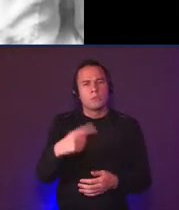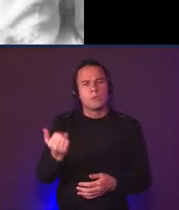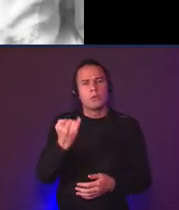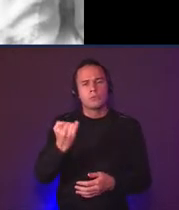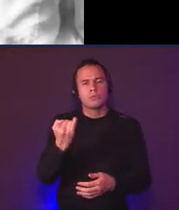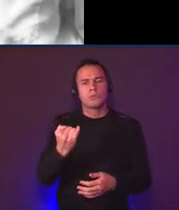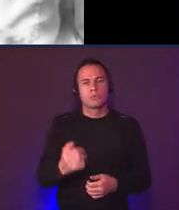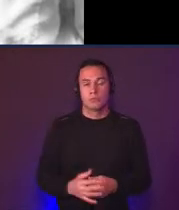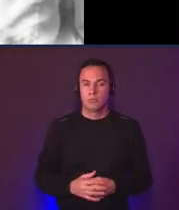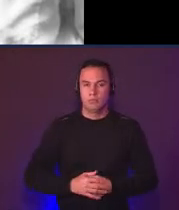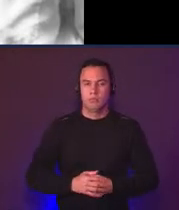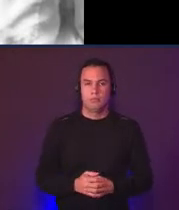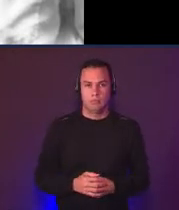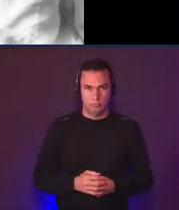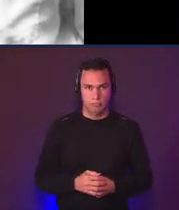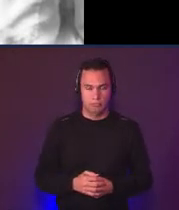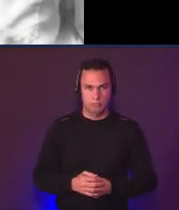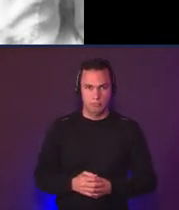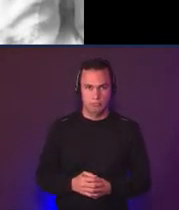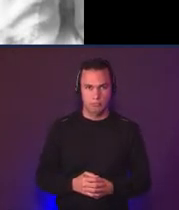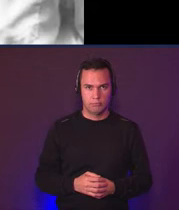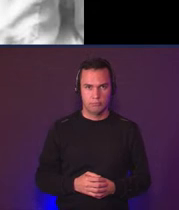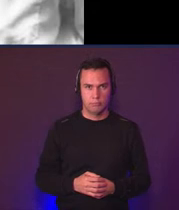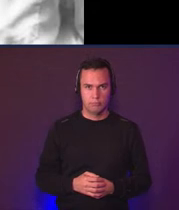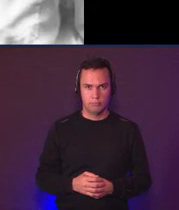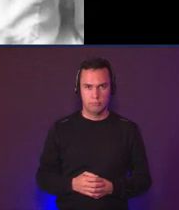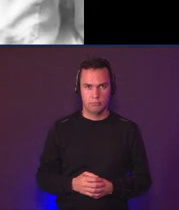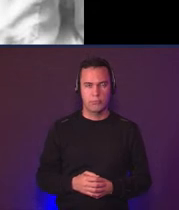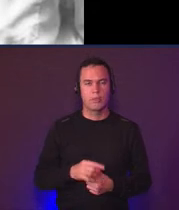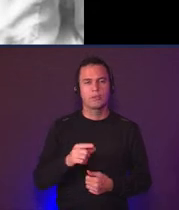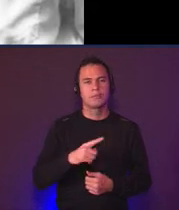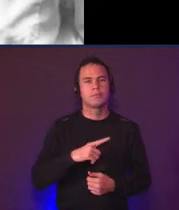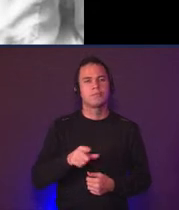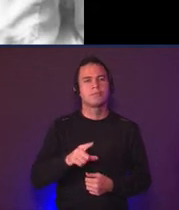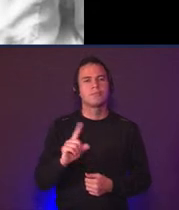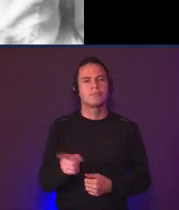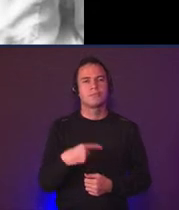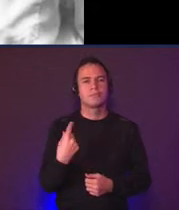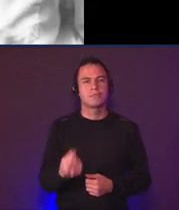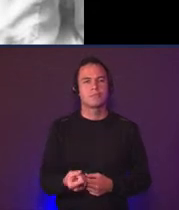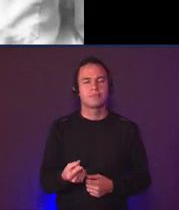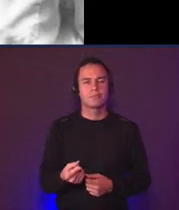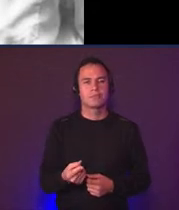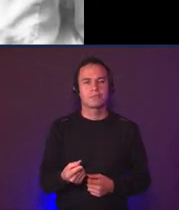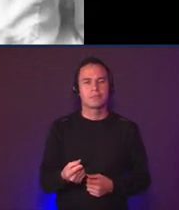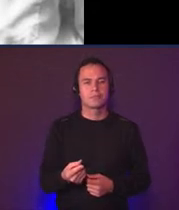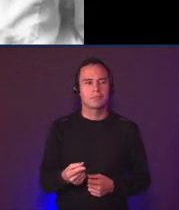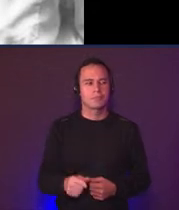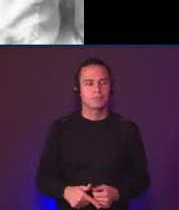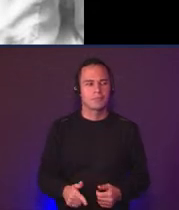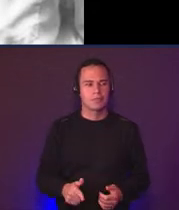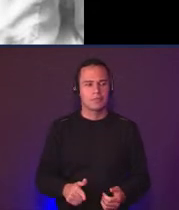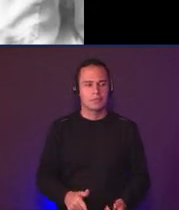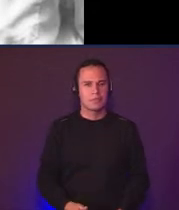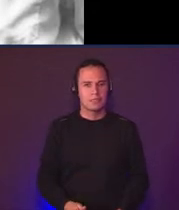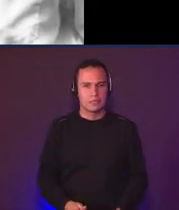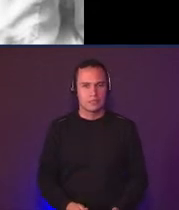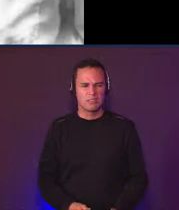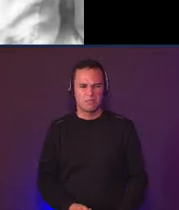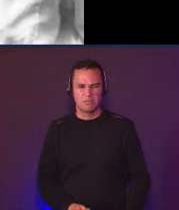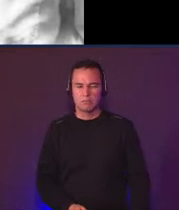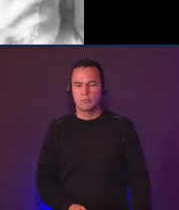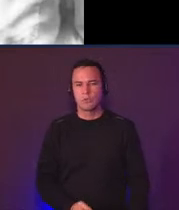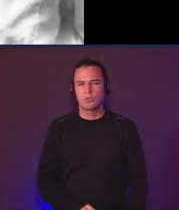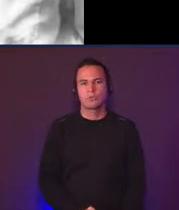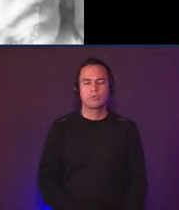interviewed a lot on like local television shows and magazine and newspaper reporters and television and news, and so